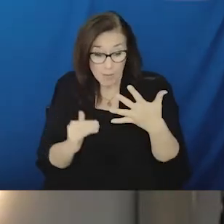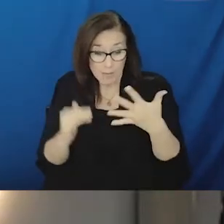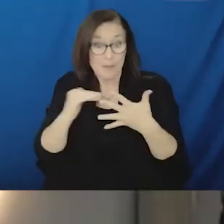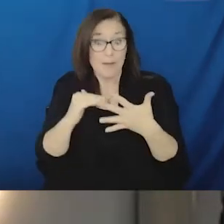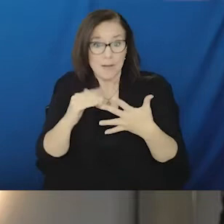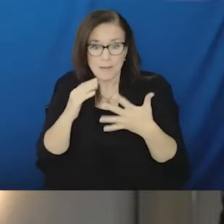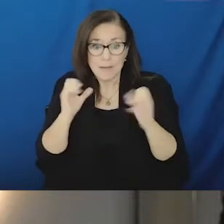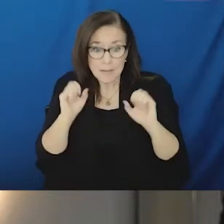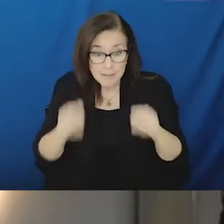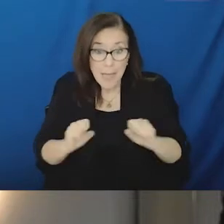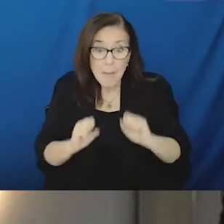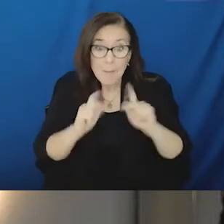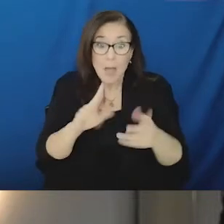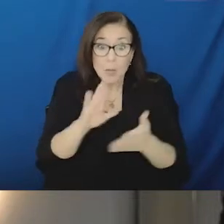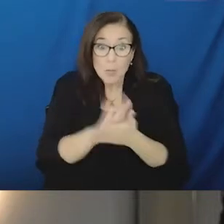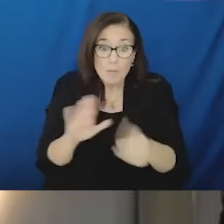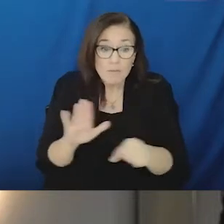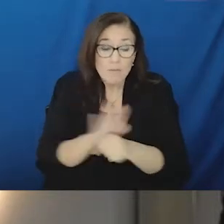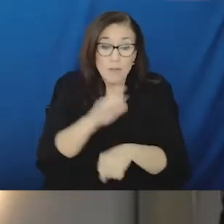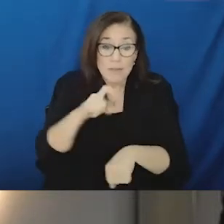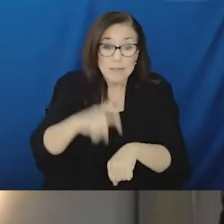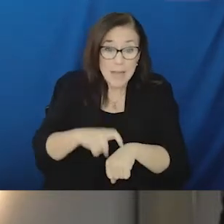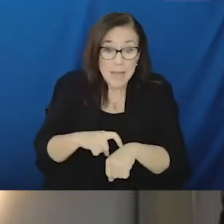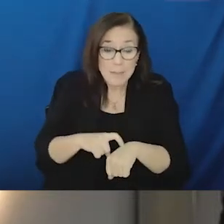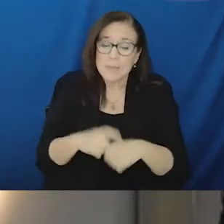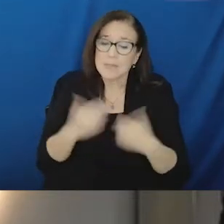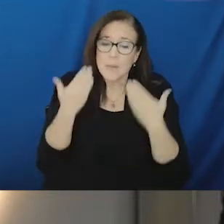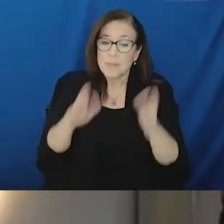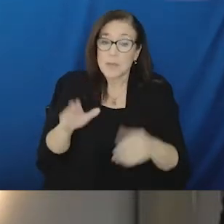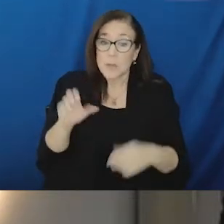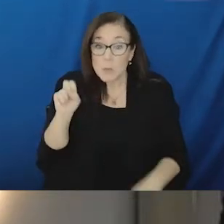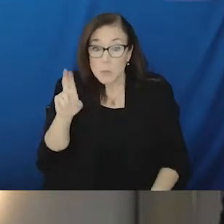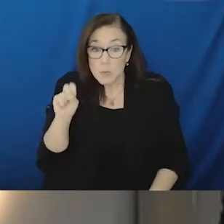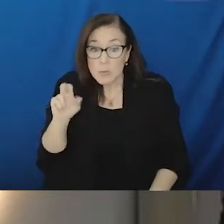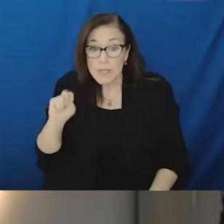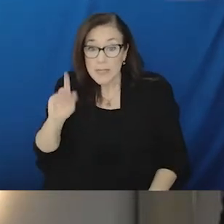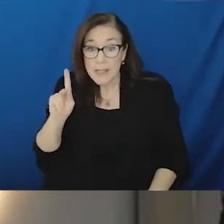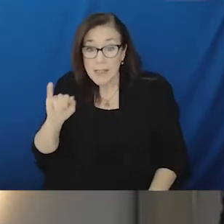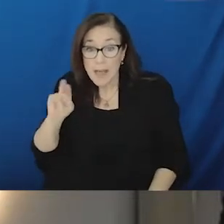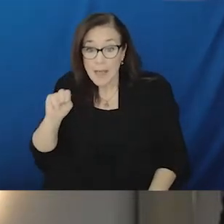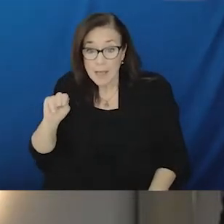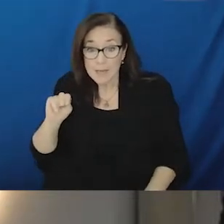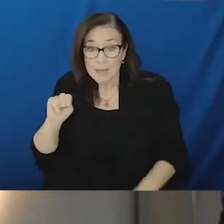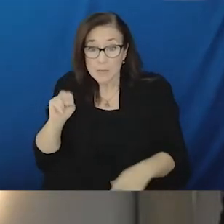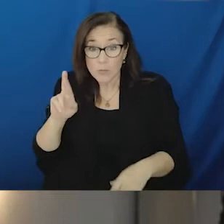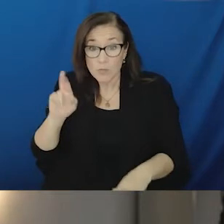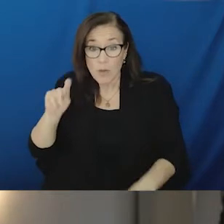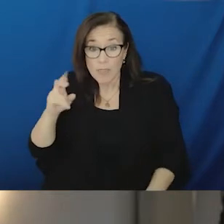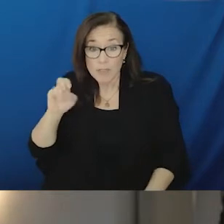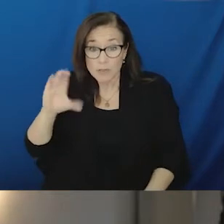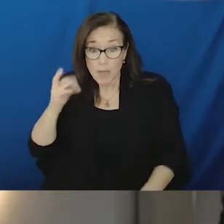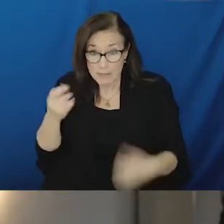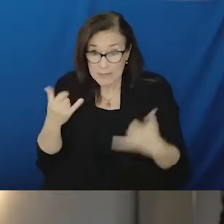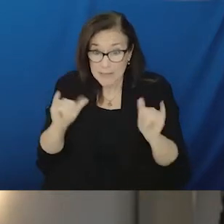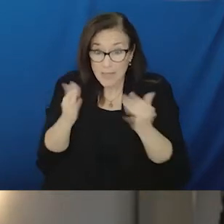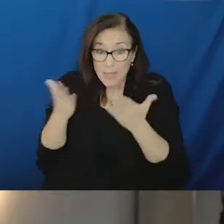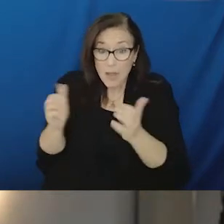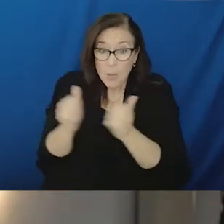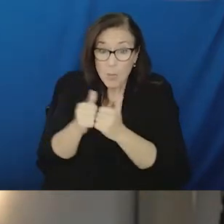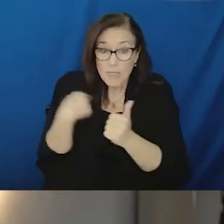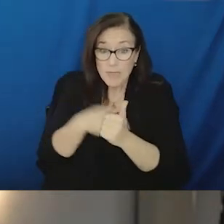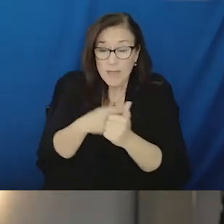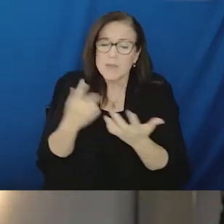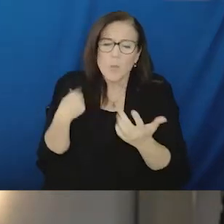if Susan Klein is still with me, but those are all the things that are in development and in talks. Susan, are you still with